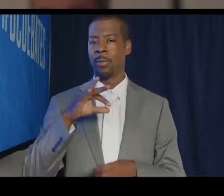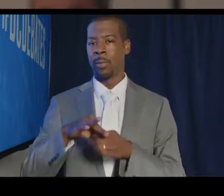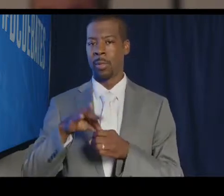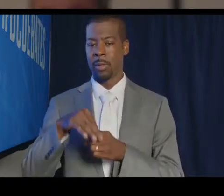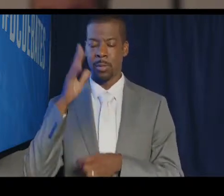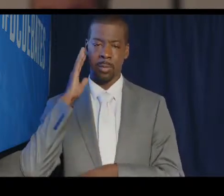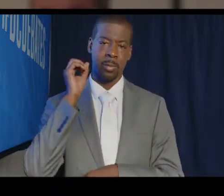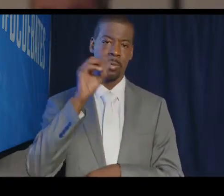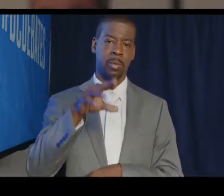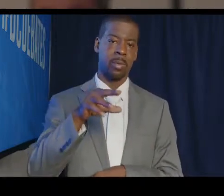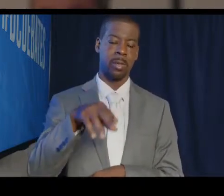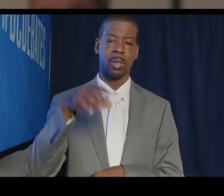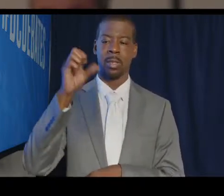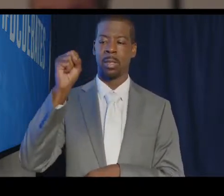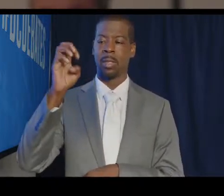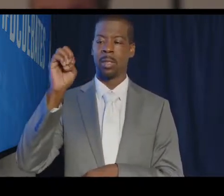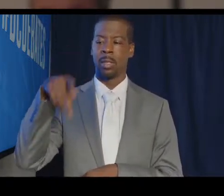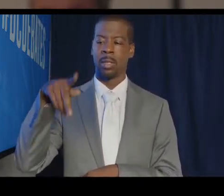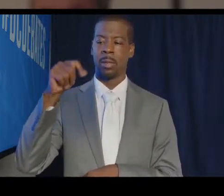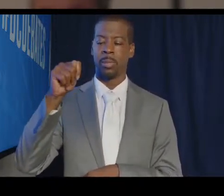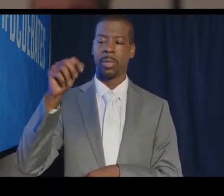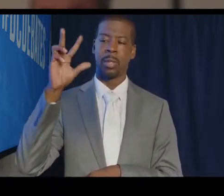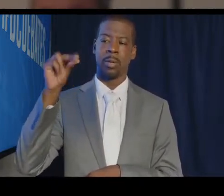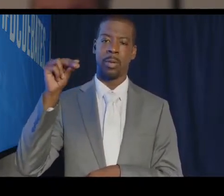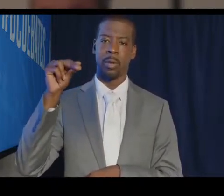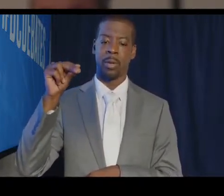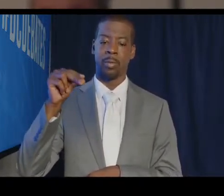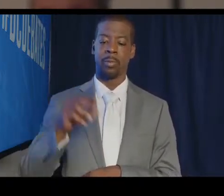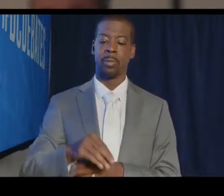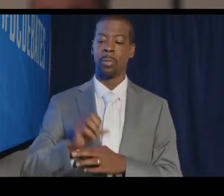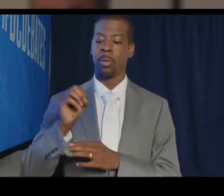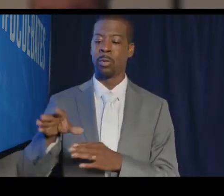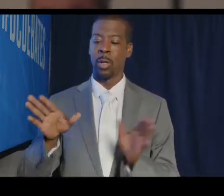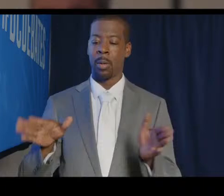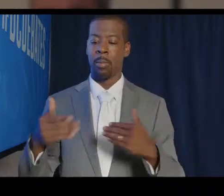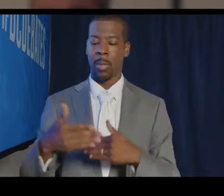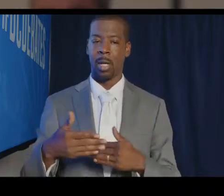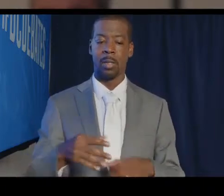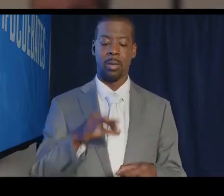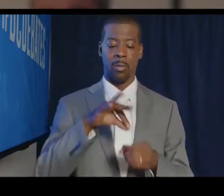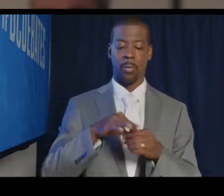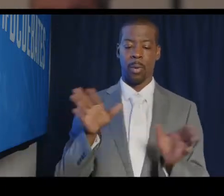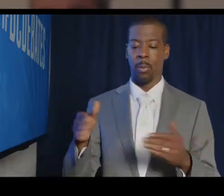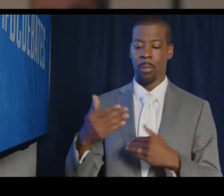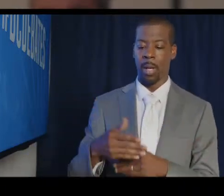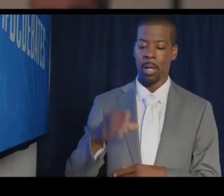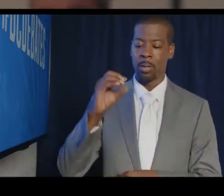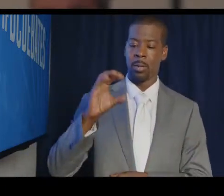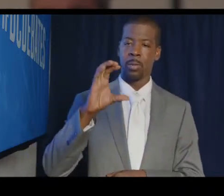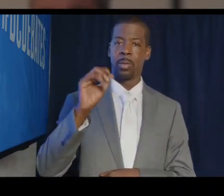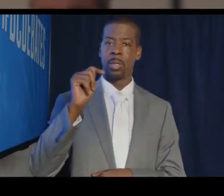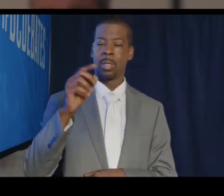September 30th to all registered voters. Ballot drop boxes open October 11th, and